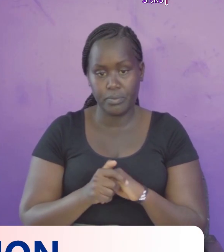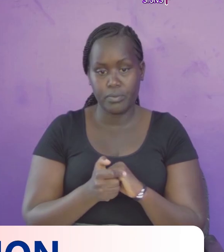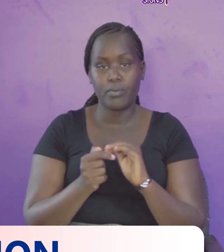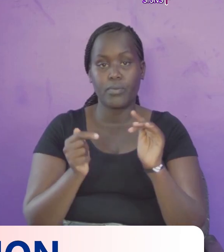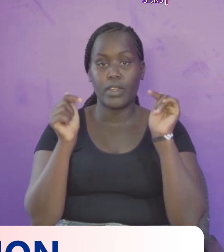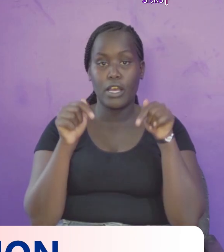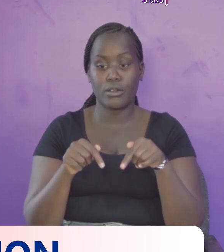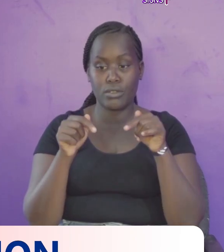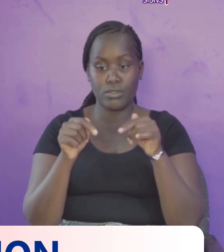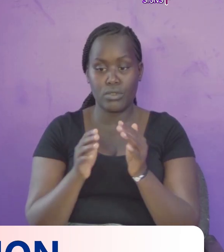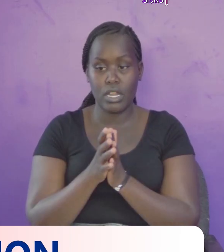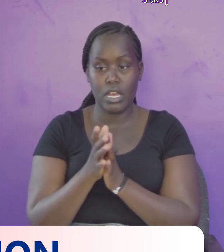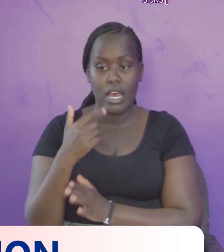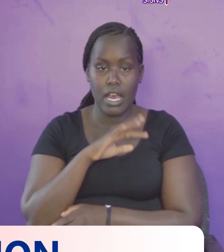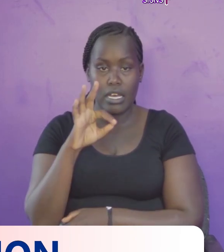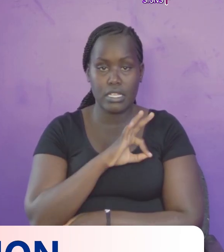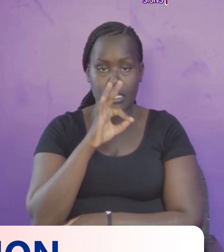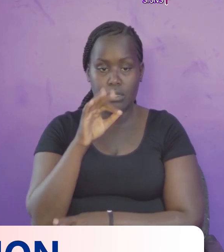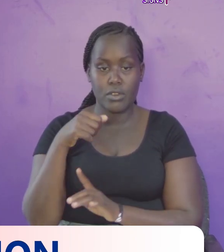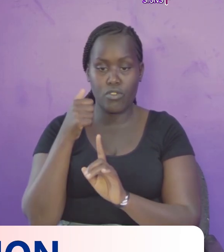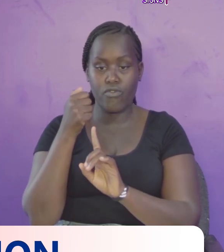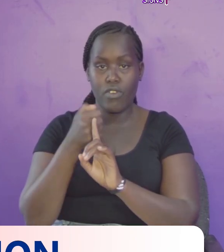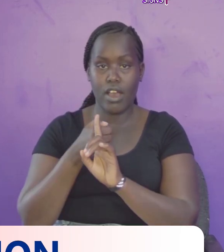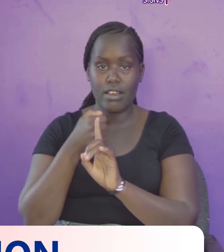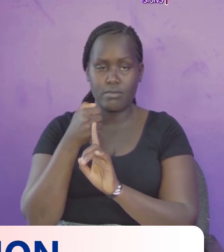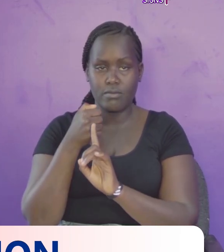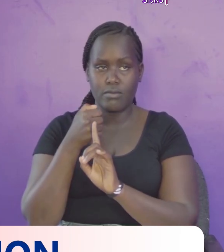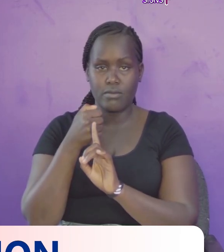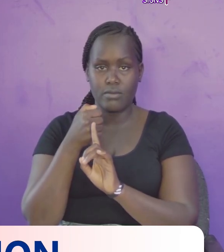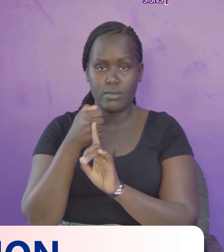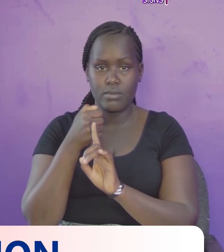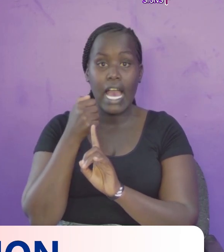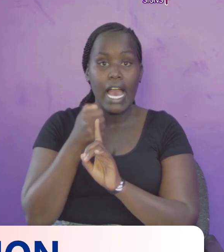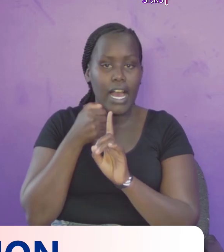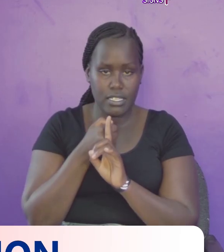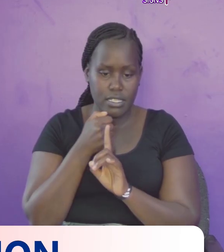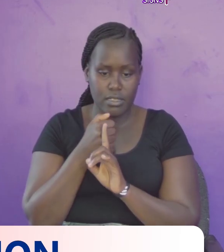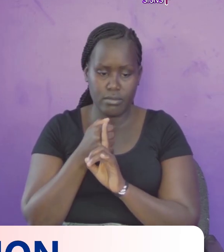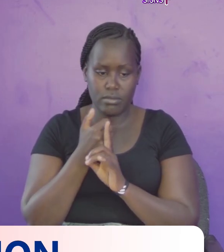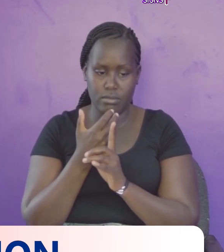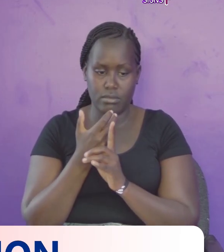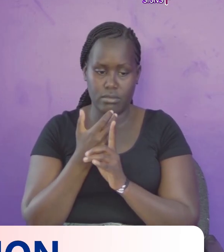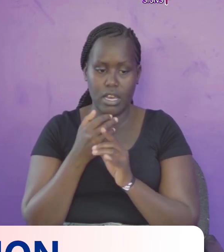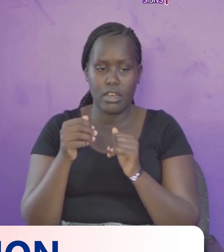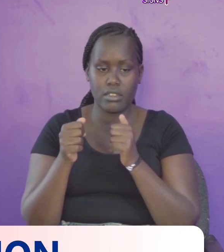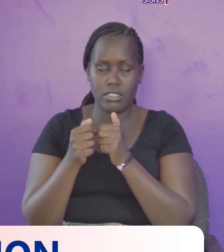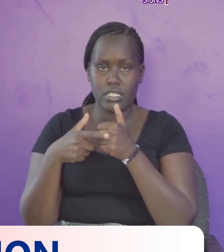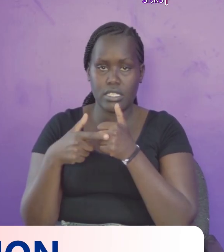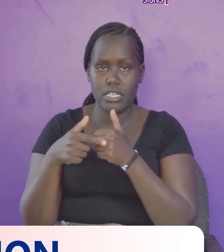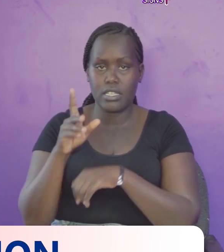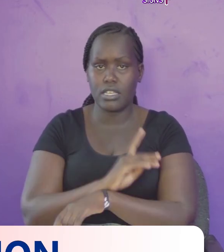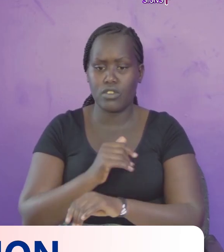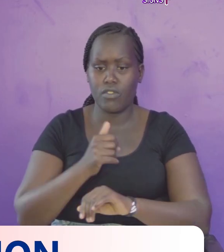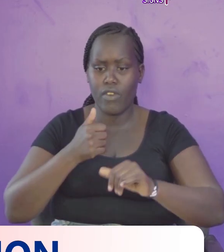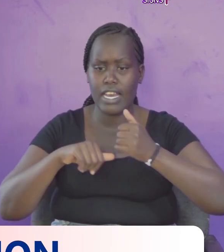Today, we are in the spirit of activism. So usituelewe vibaya. We are in the 16 days of activism, Maureen. Sindio?